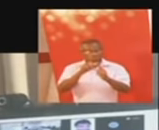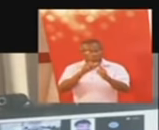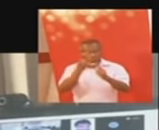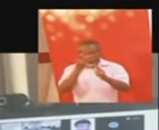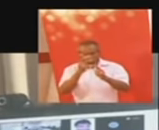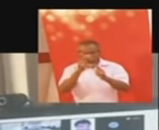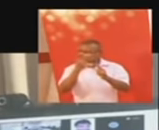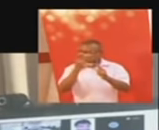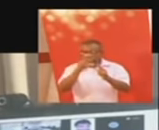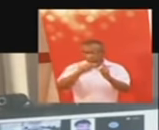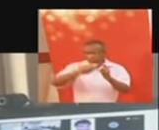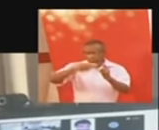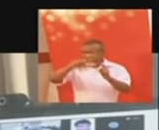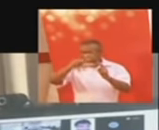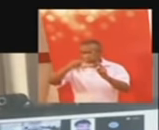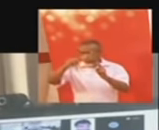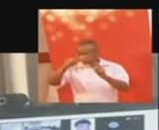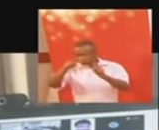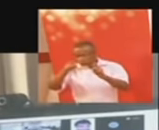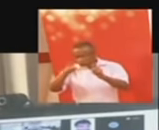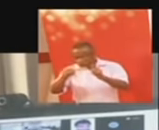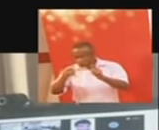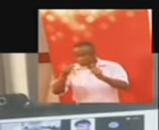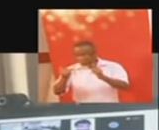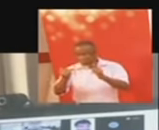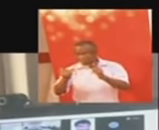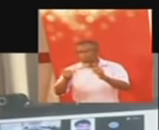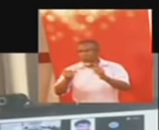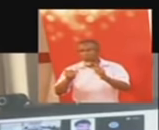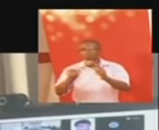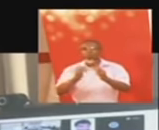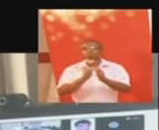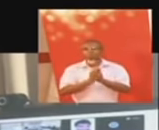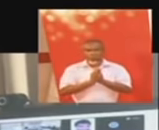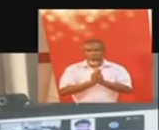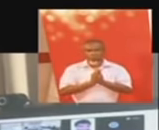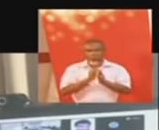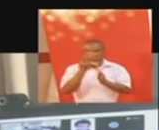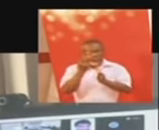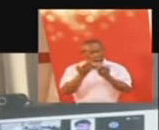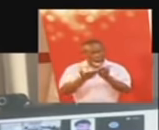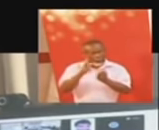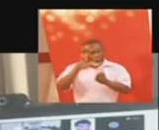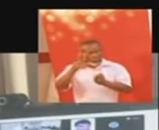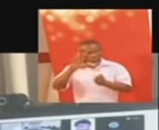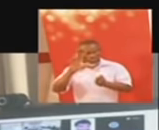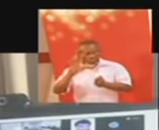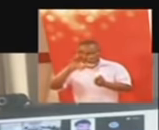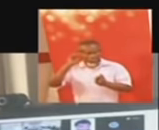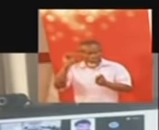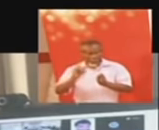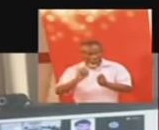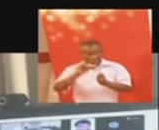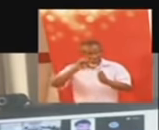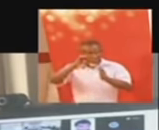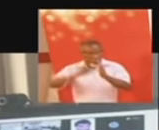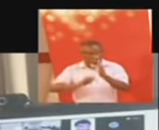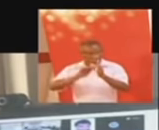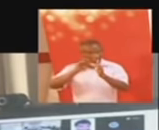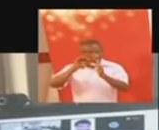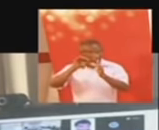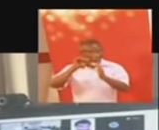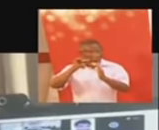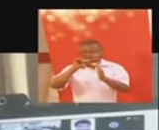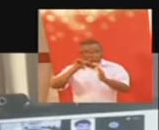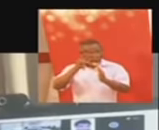epi curve on a week-by-week basis. I think it was we were looking at some 35% drop. What is the status today?